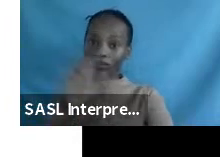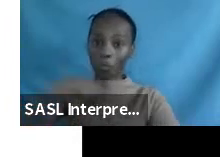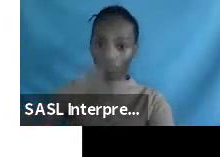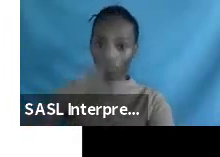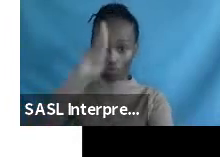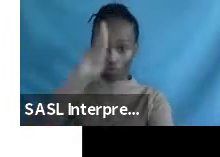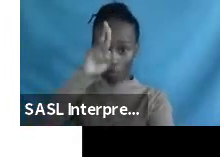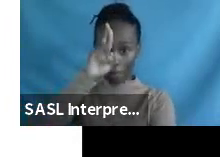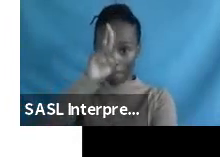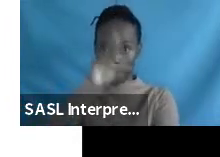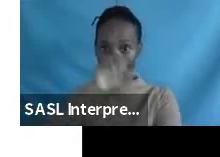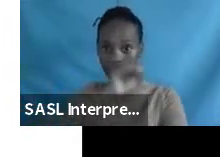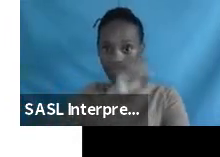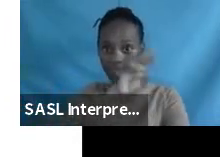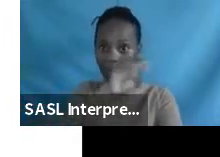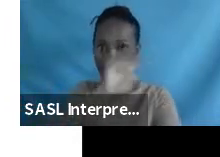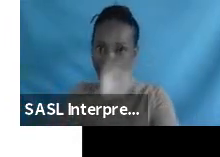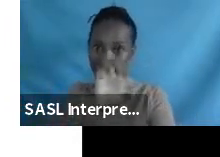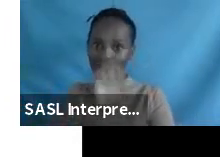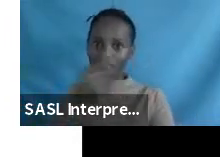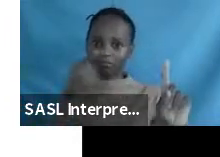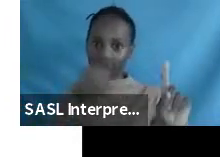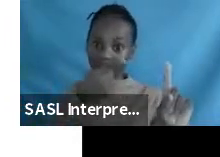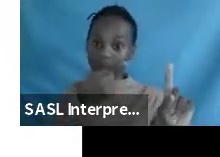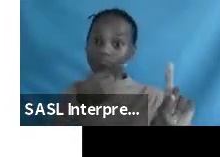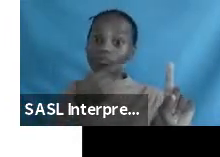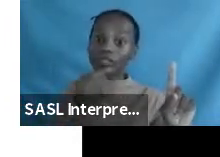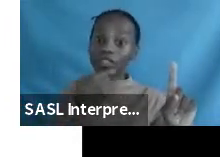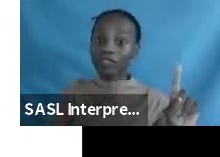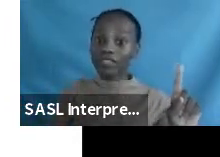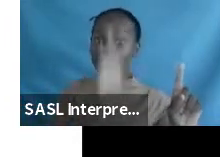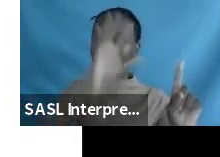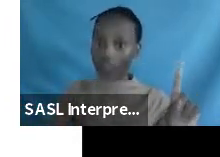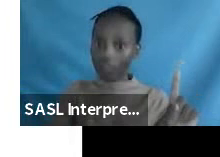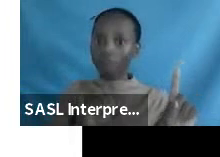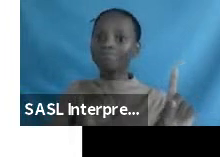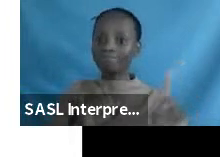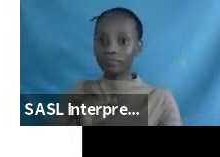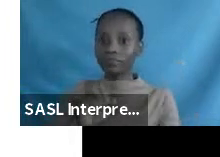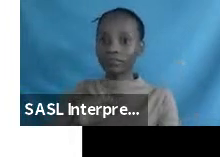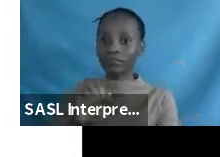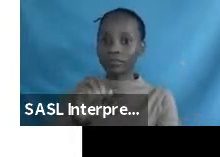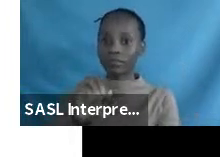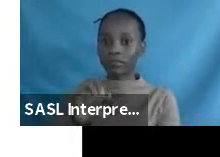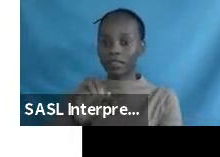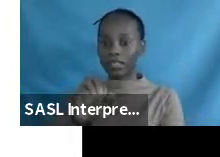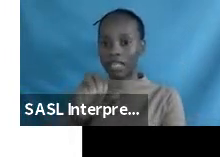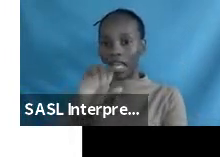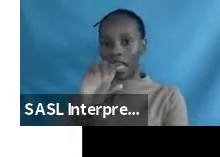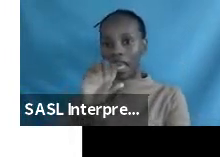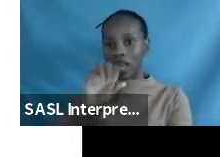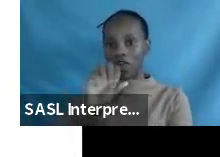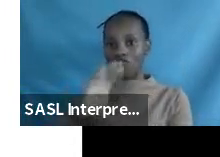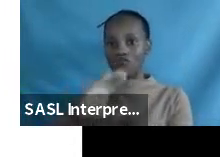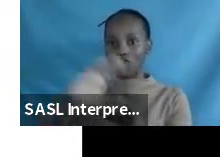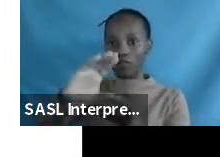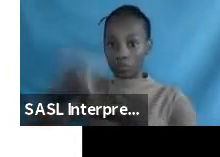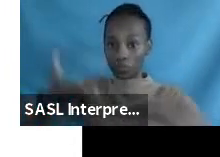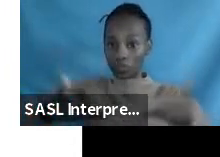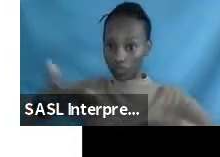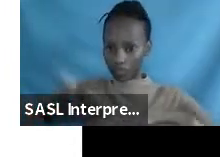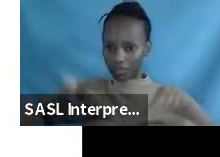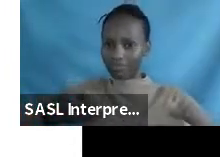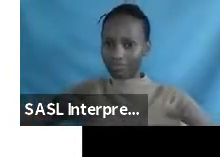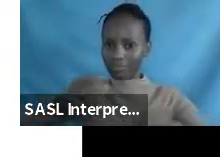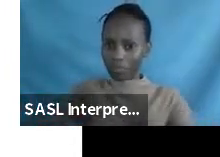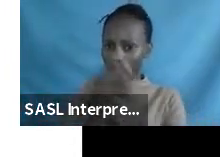a target segment for the South African Revenue Service in terms of imparting knowledge and education so that we can grow